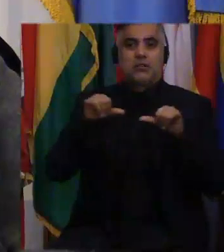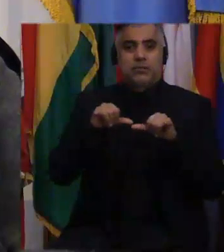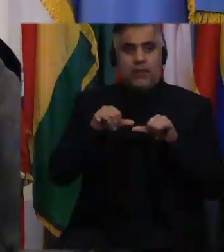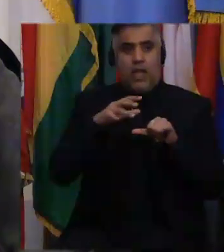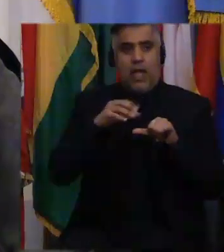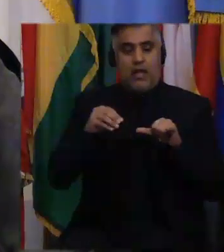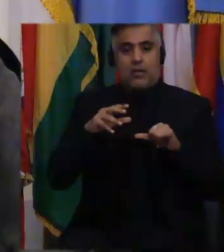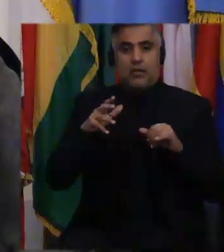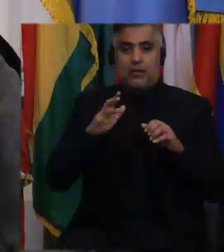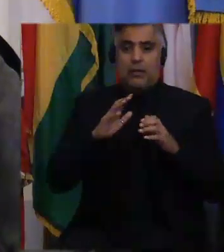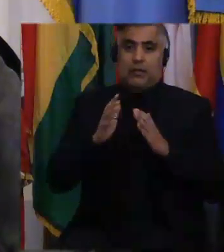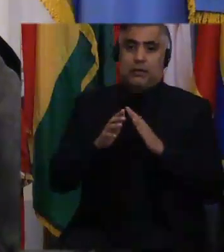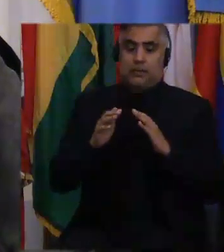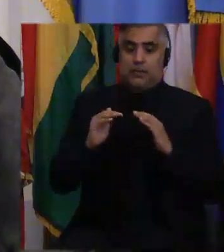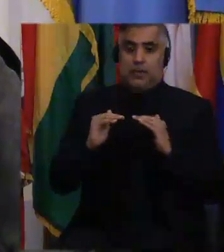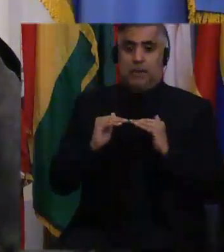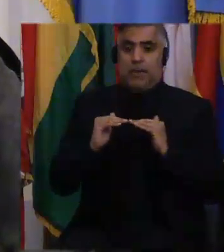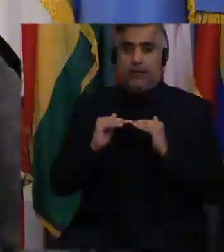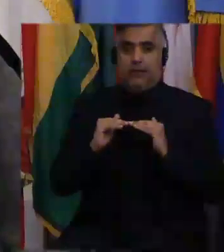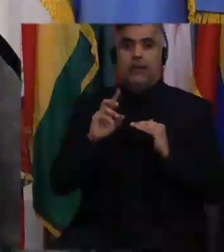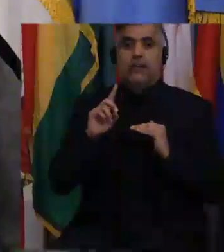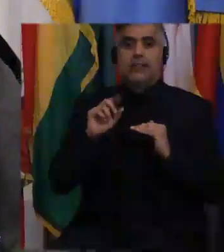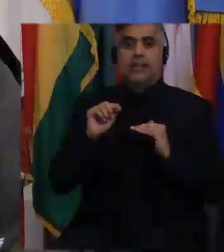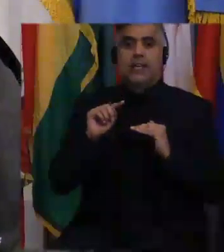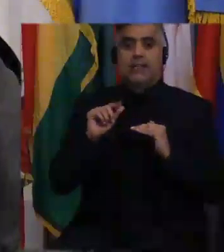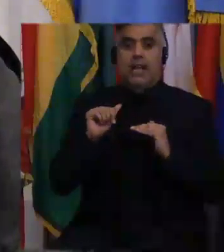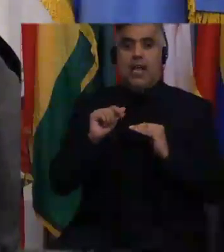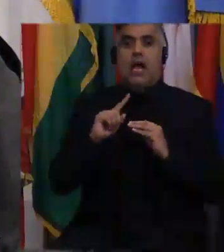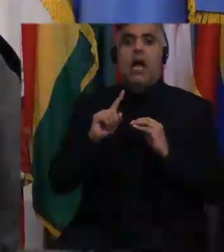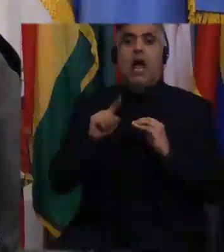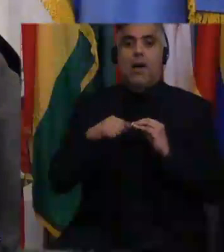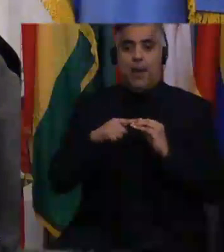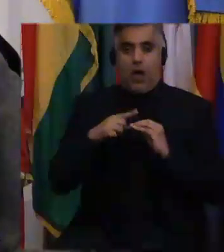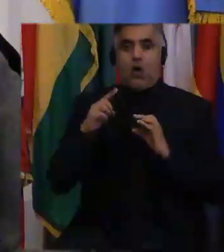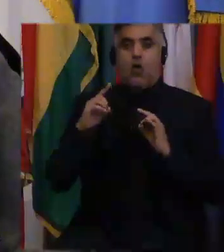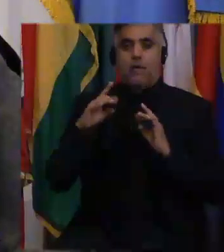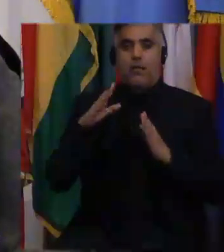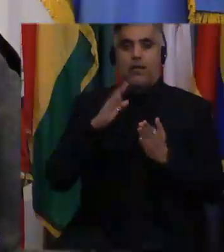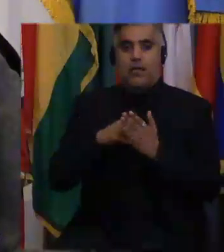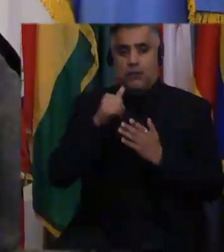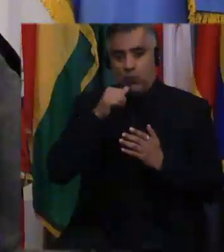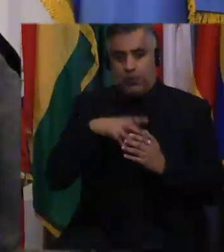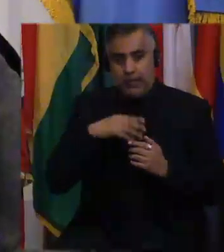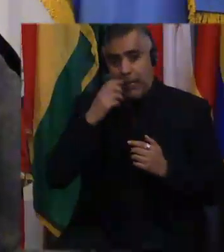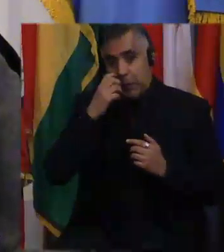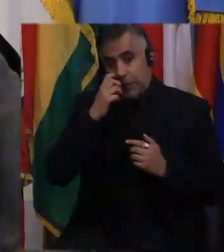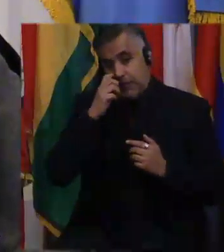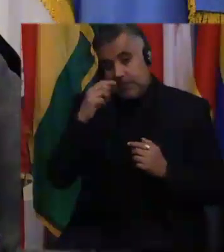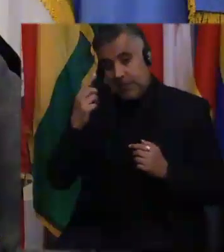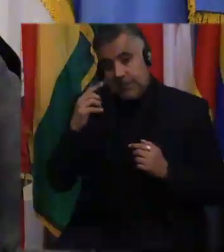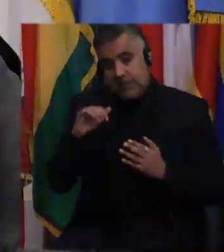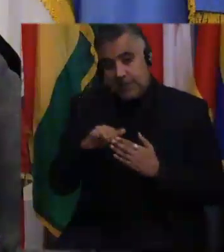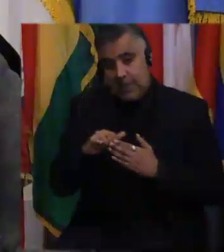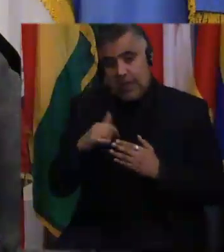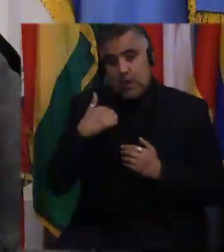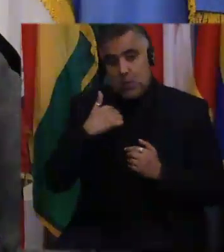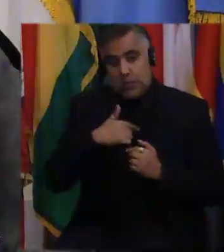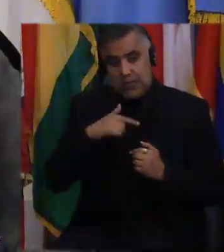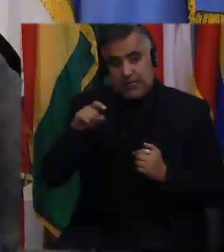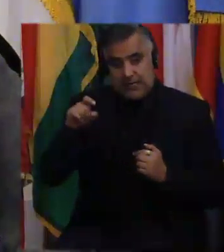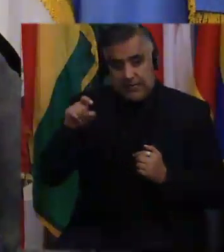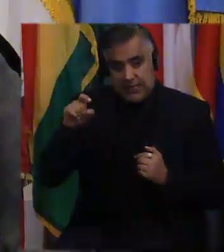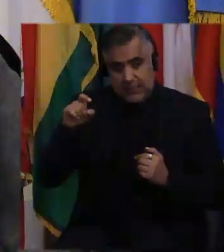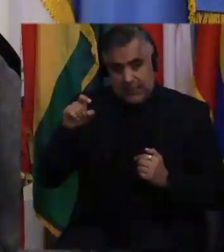and comparative data on violence against women, which is something that we are really